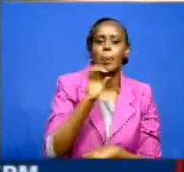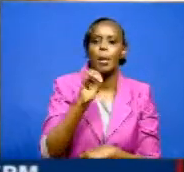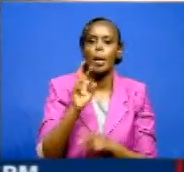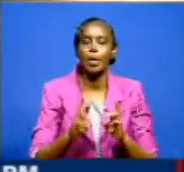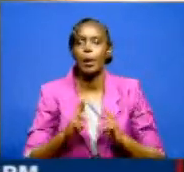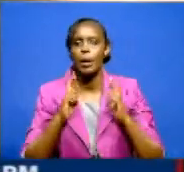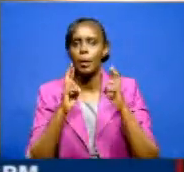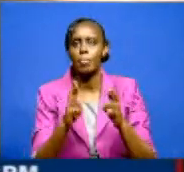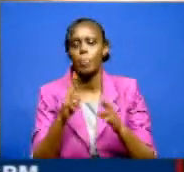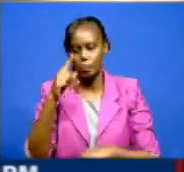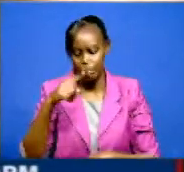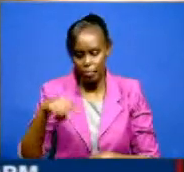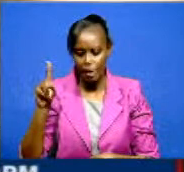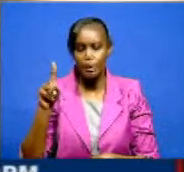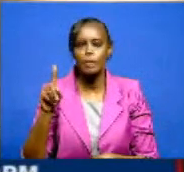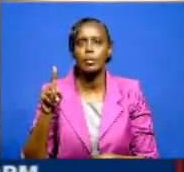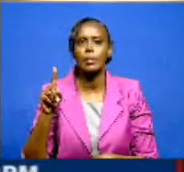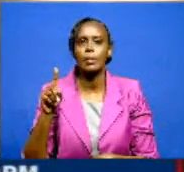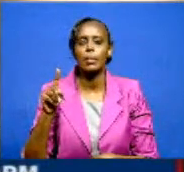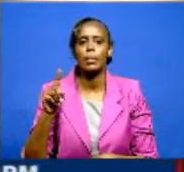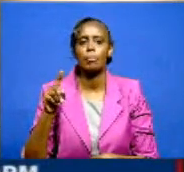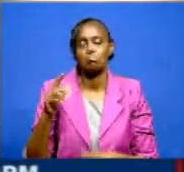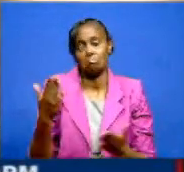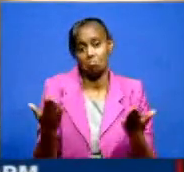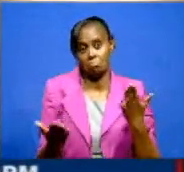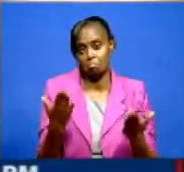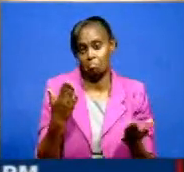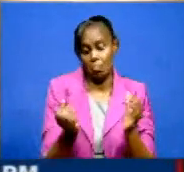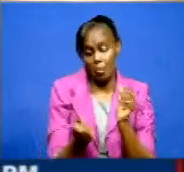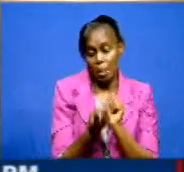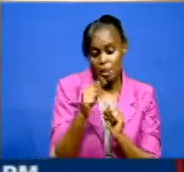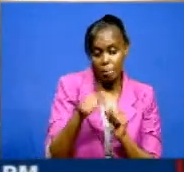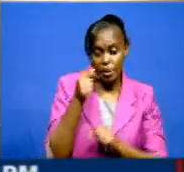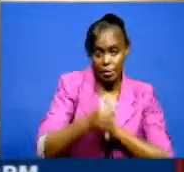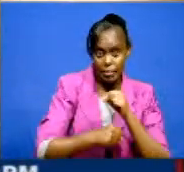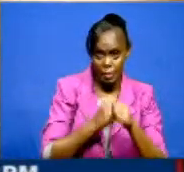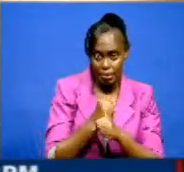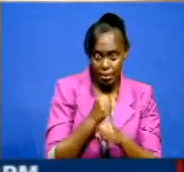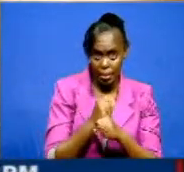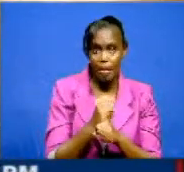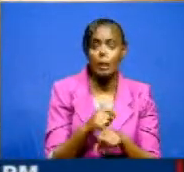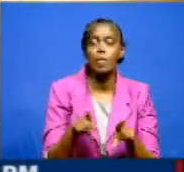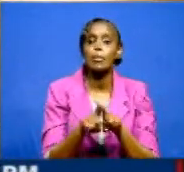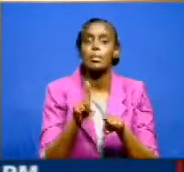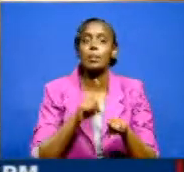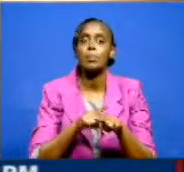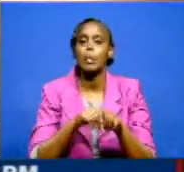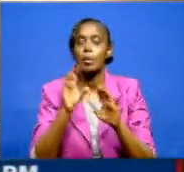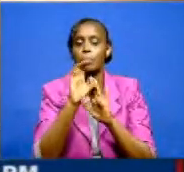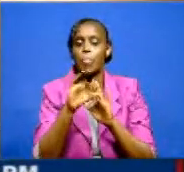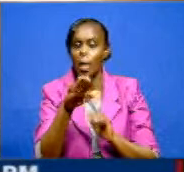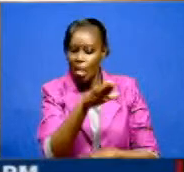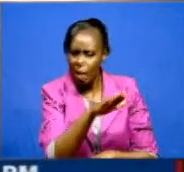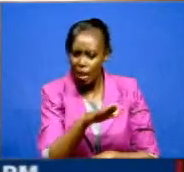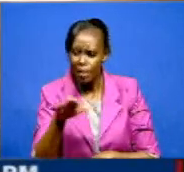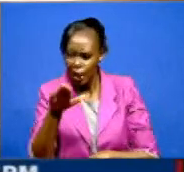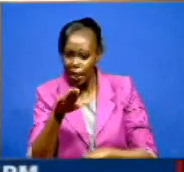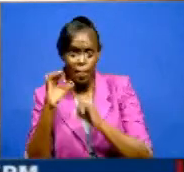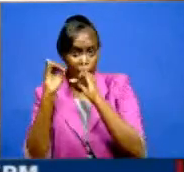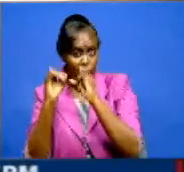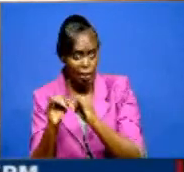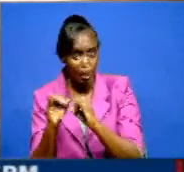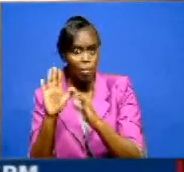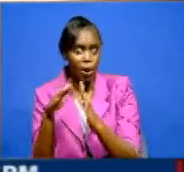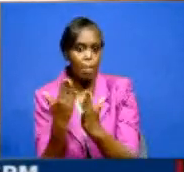to pass in, let's say, December of this year, still the new constituencies will be